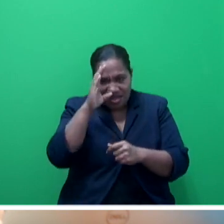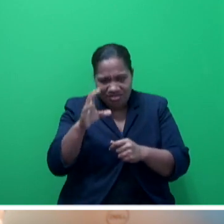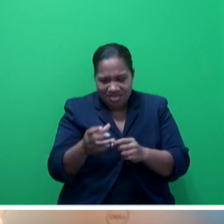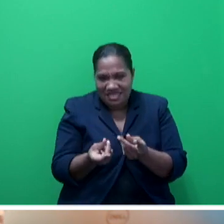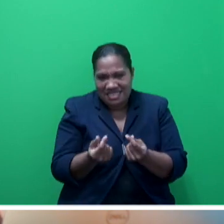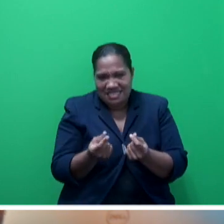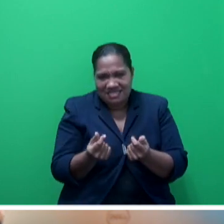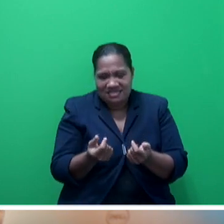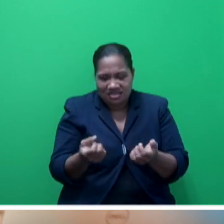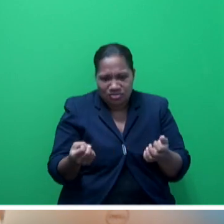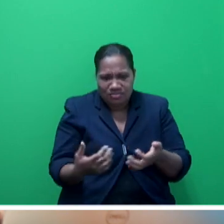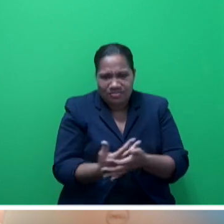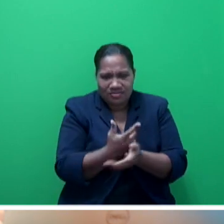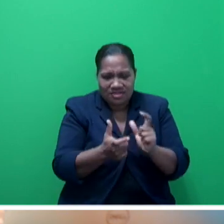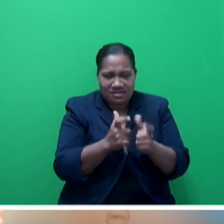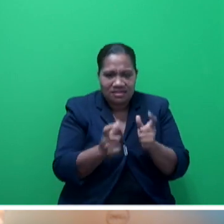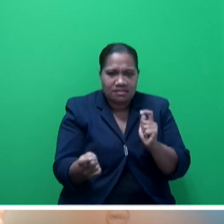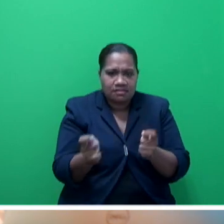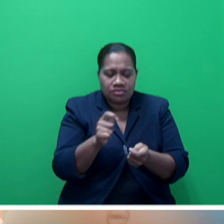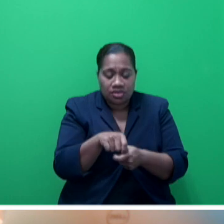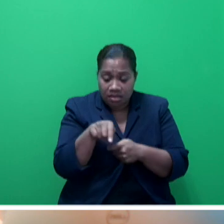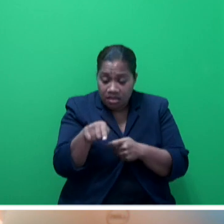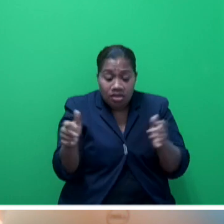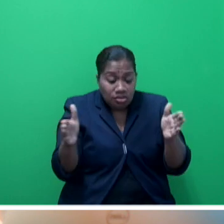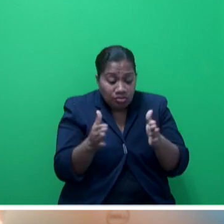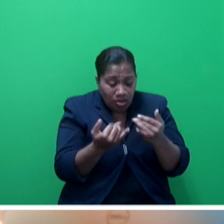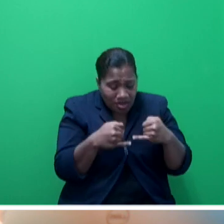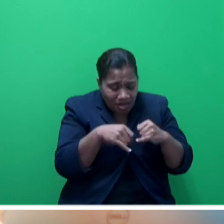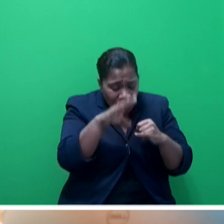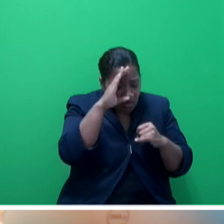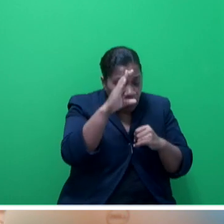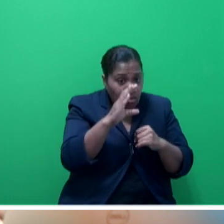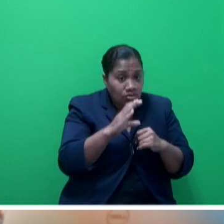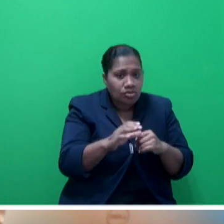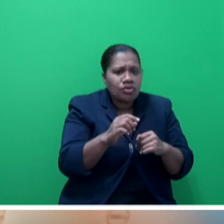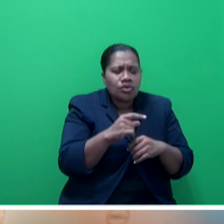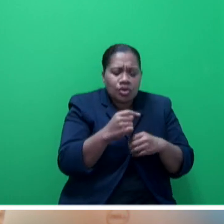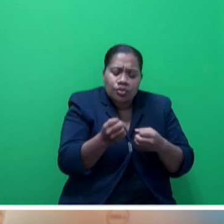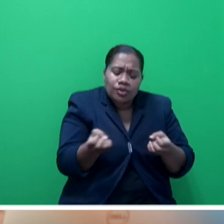island developing state that contributes only, Mr. Speaker, sir,